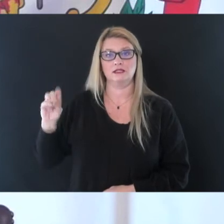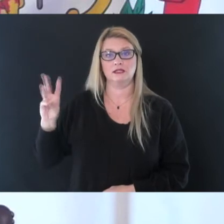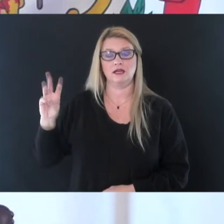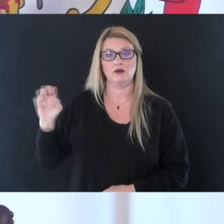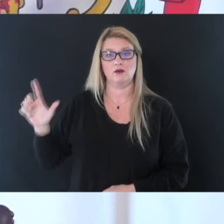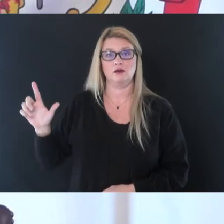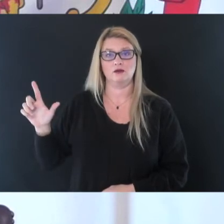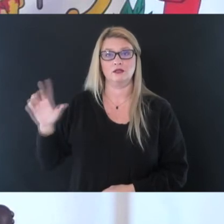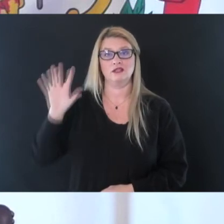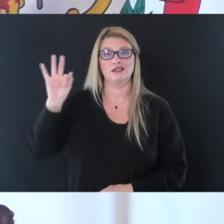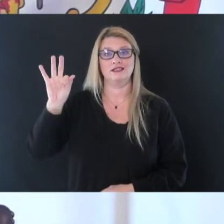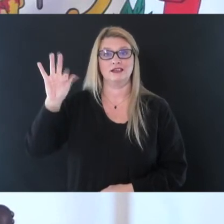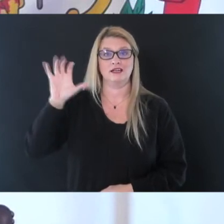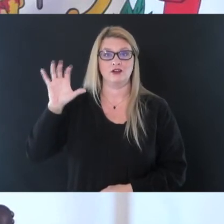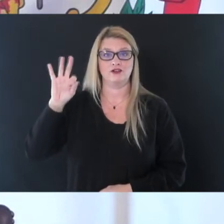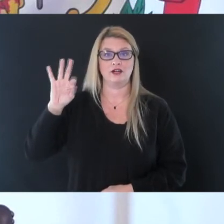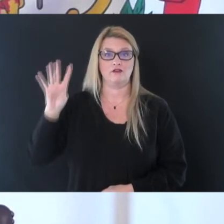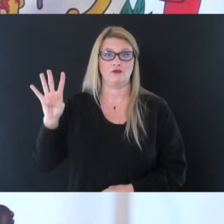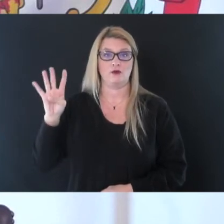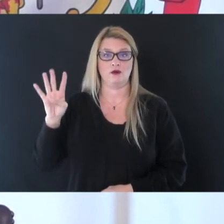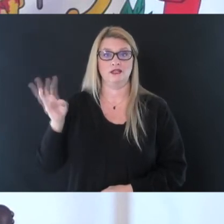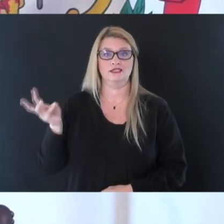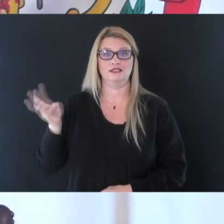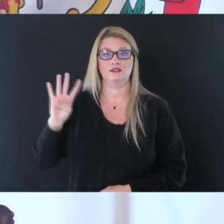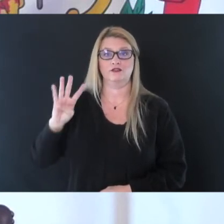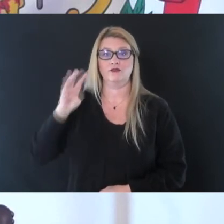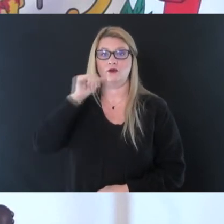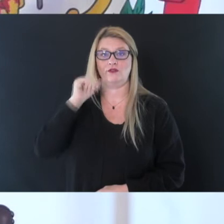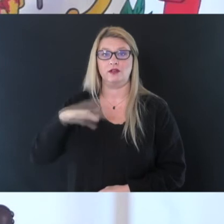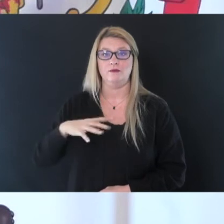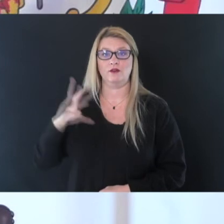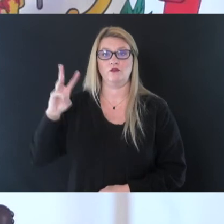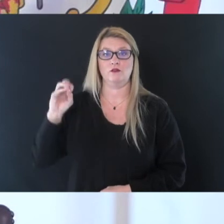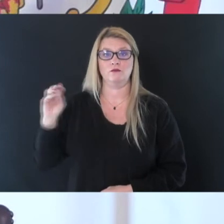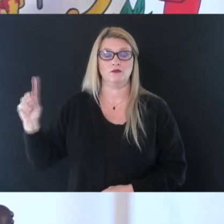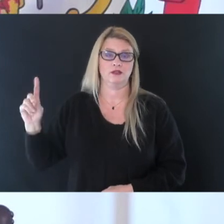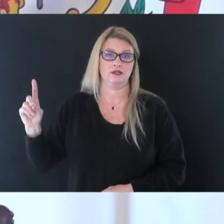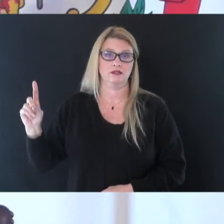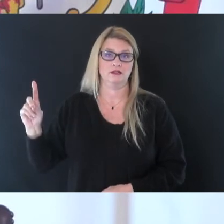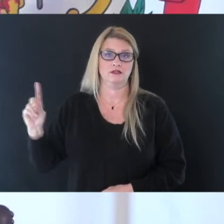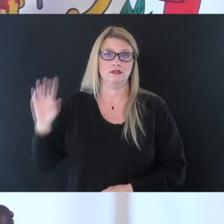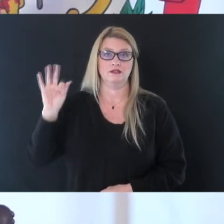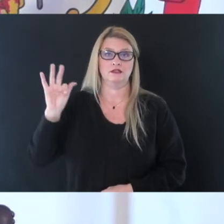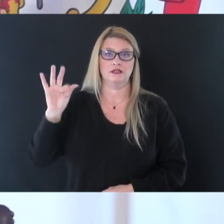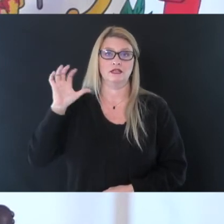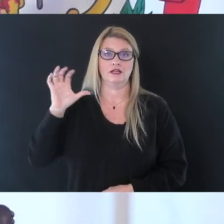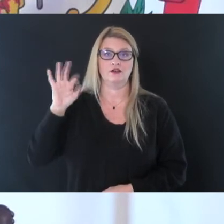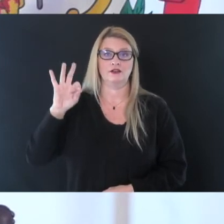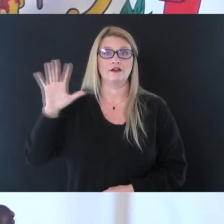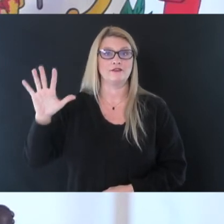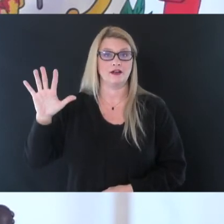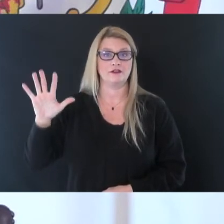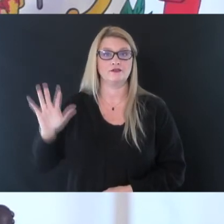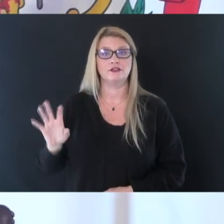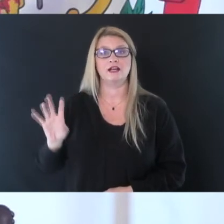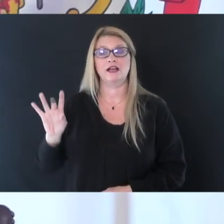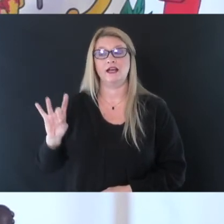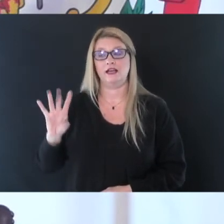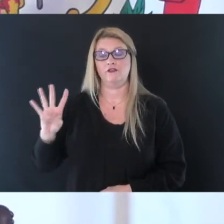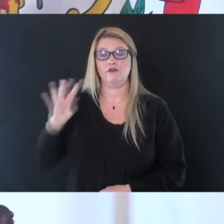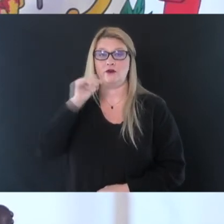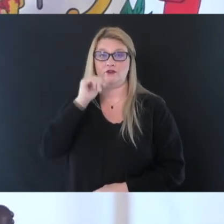Our 1994th death is a 64-year-old female from Wood County. Our 1995th death is an